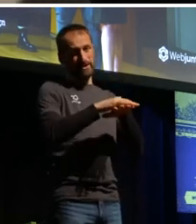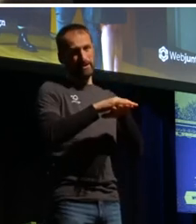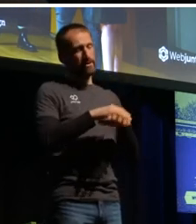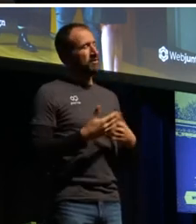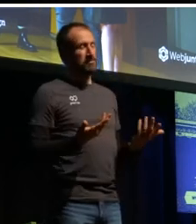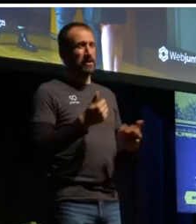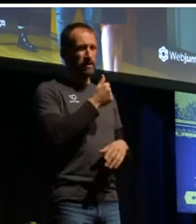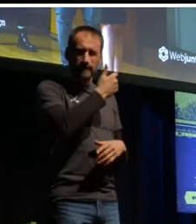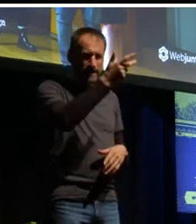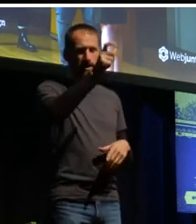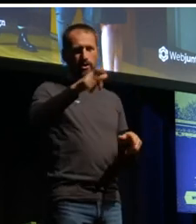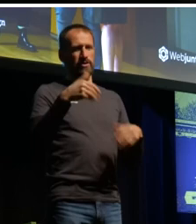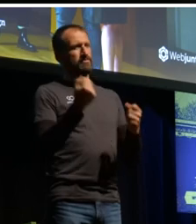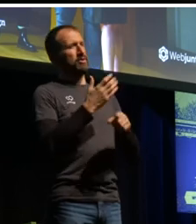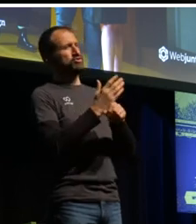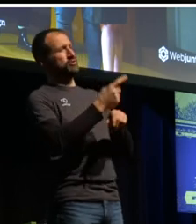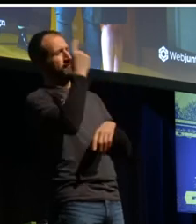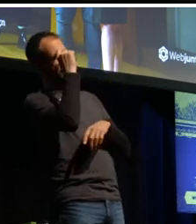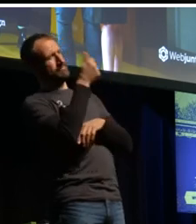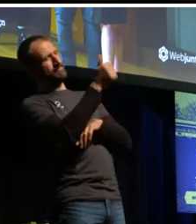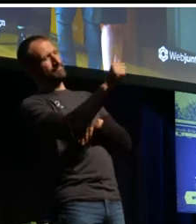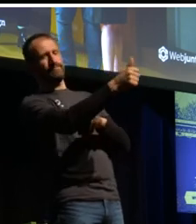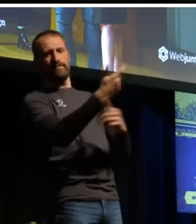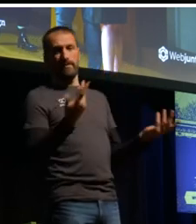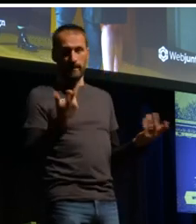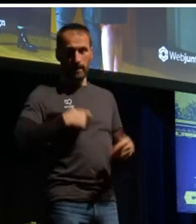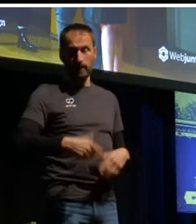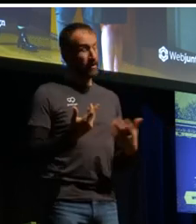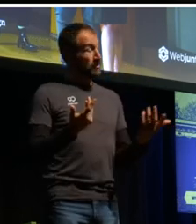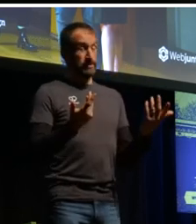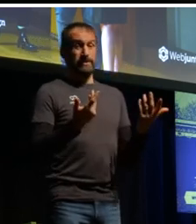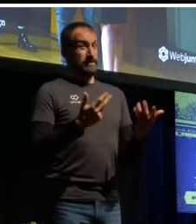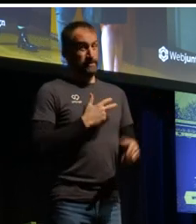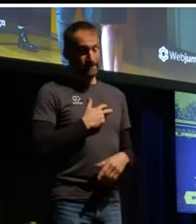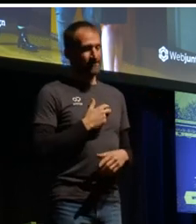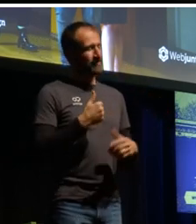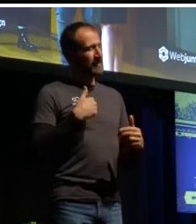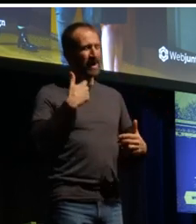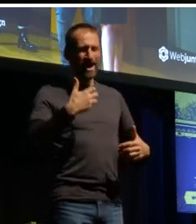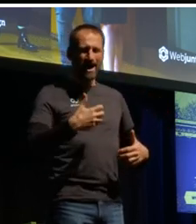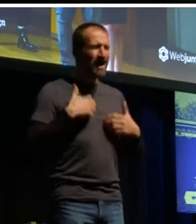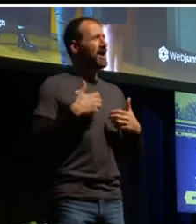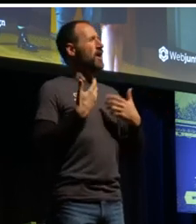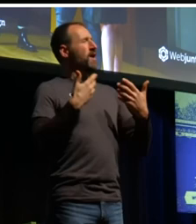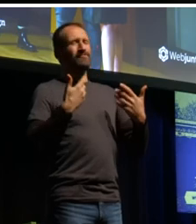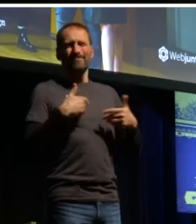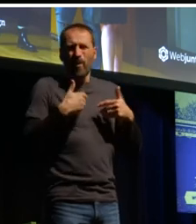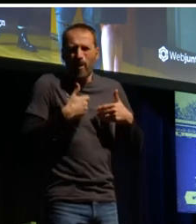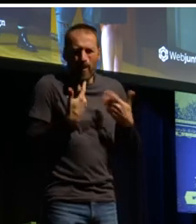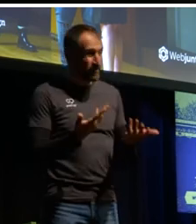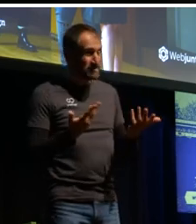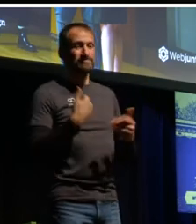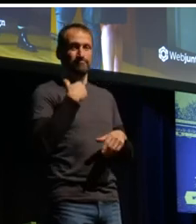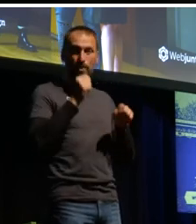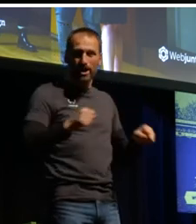when they see me. And something that's been really exciting for me has been the ability